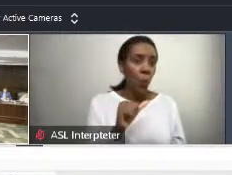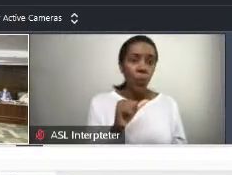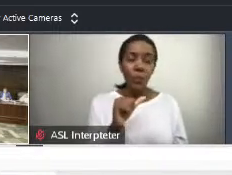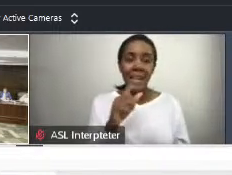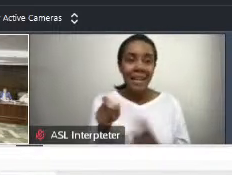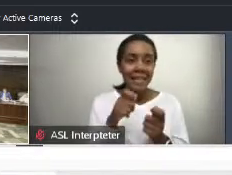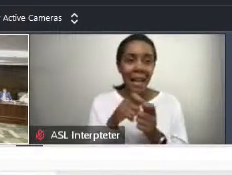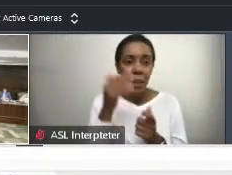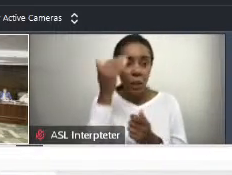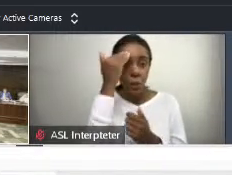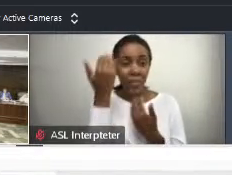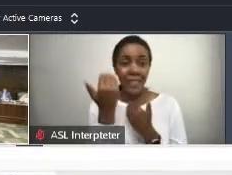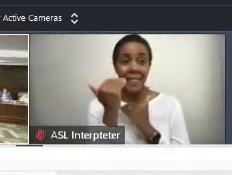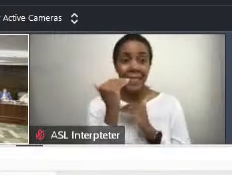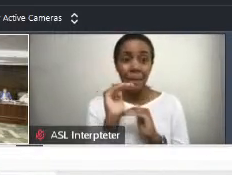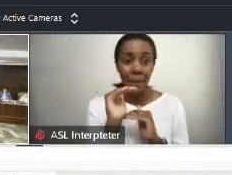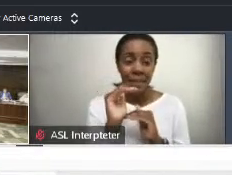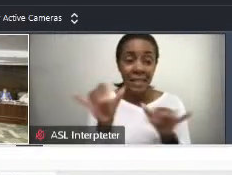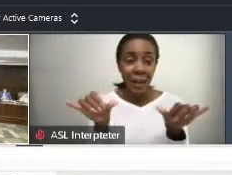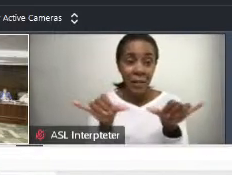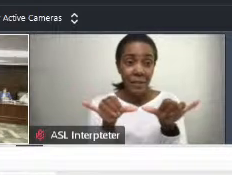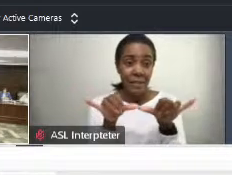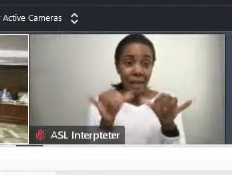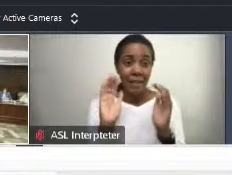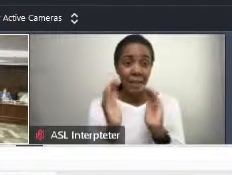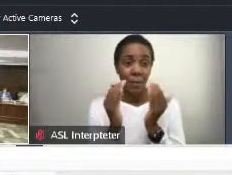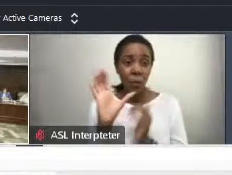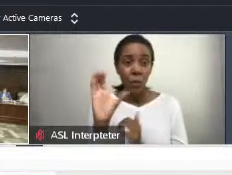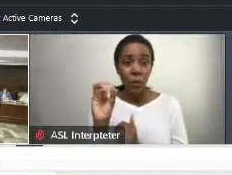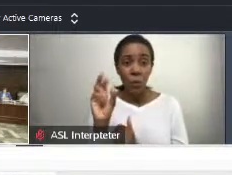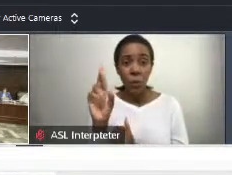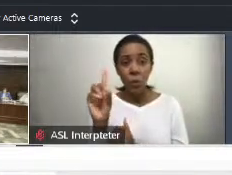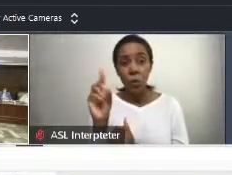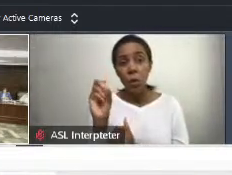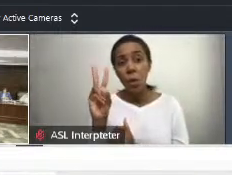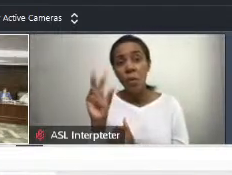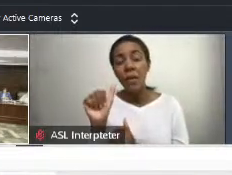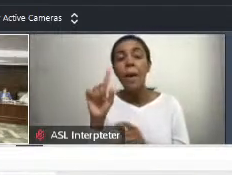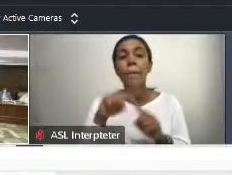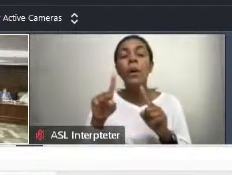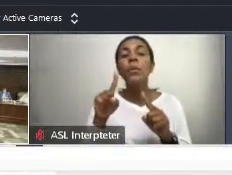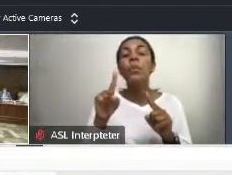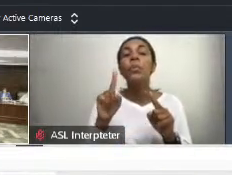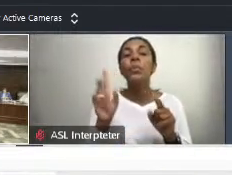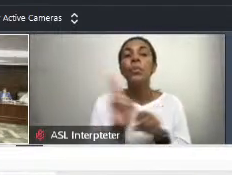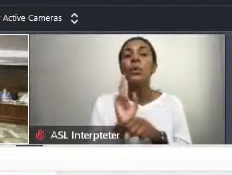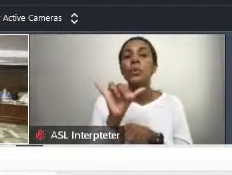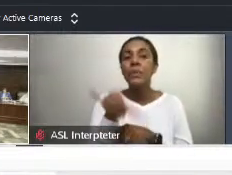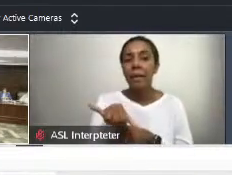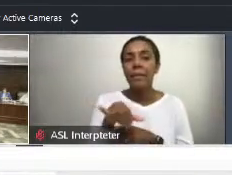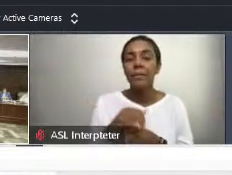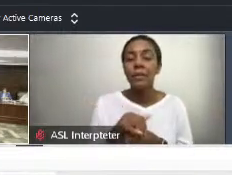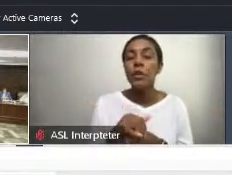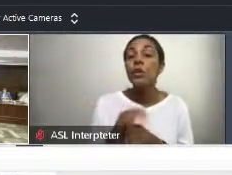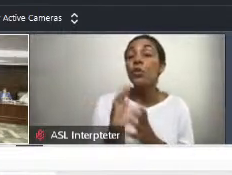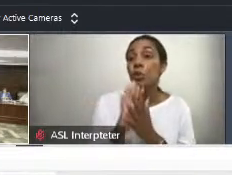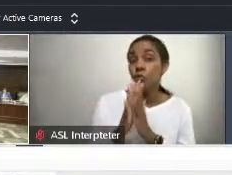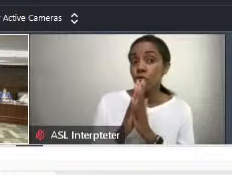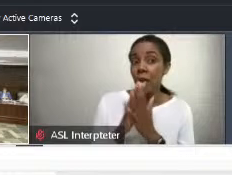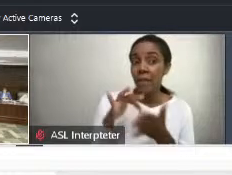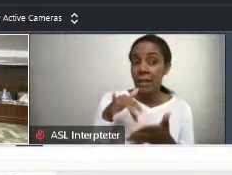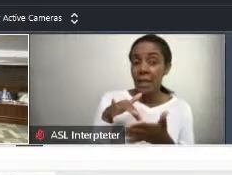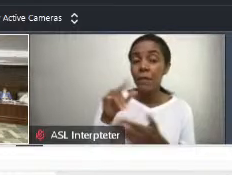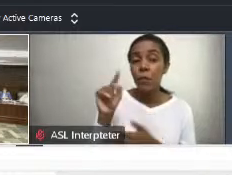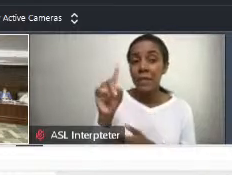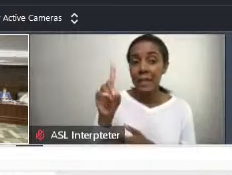know the limits of that in terms of size comparatively to what Cordova, and that's how we extrapolate. So you said just done a traffic study for downtown for